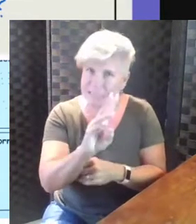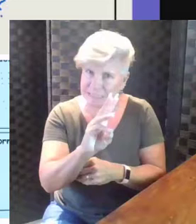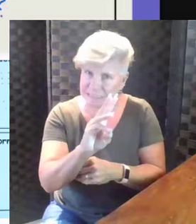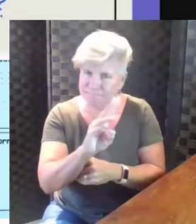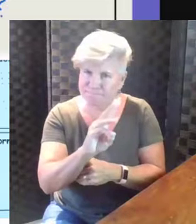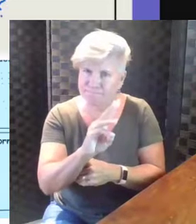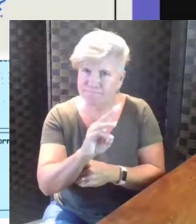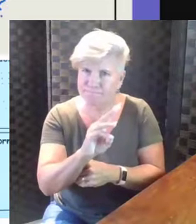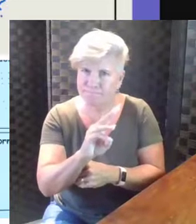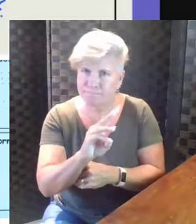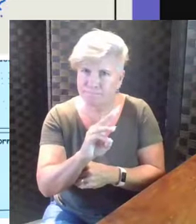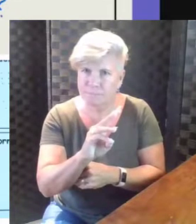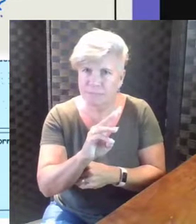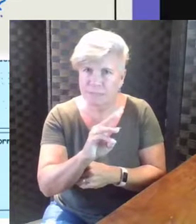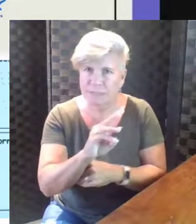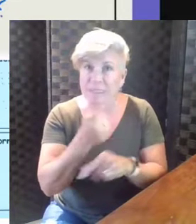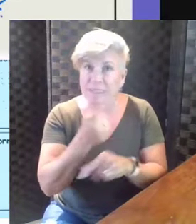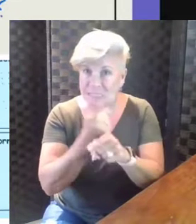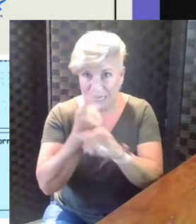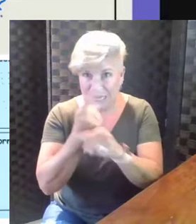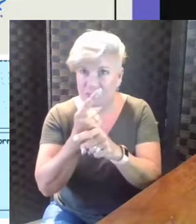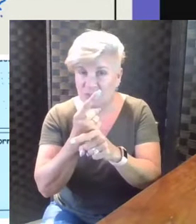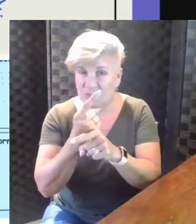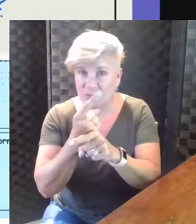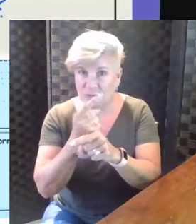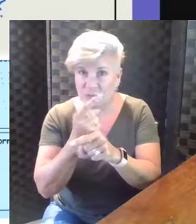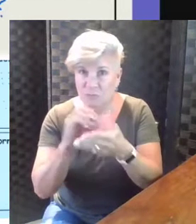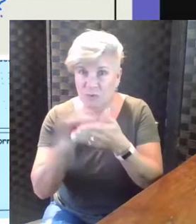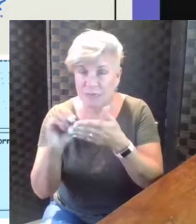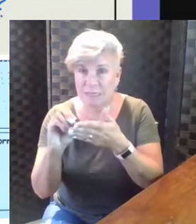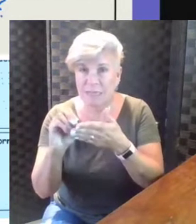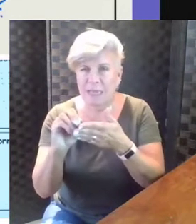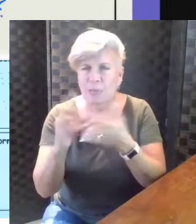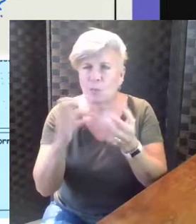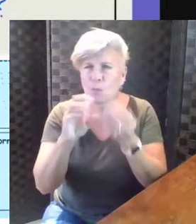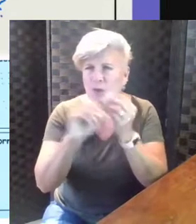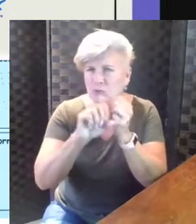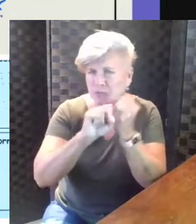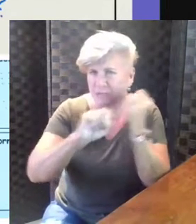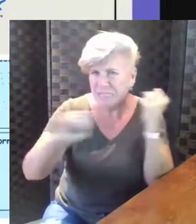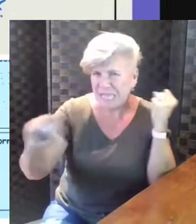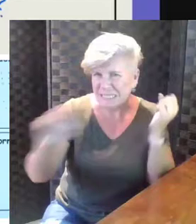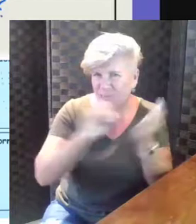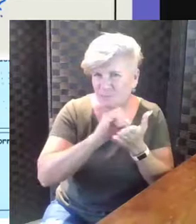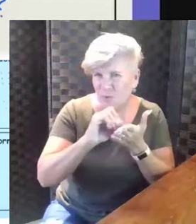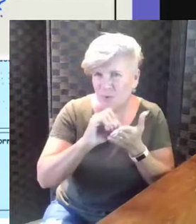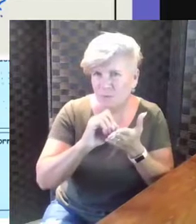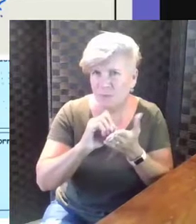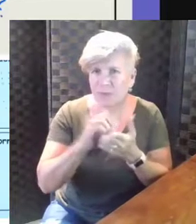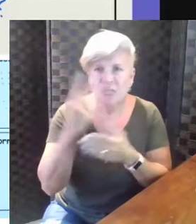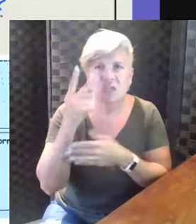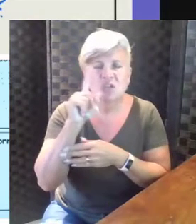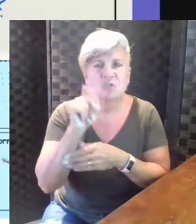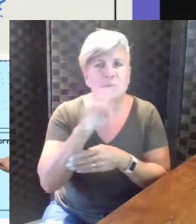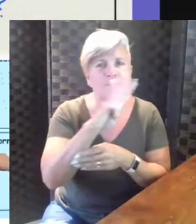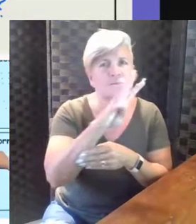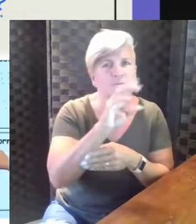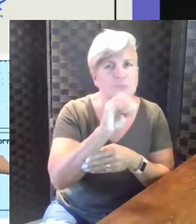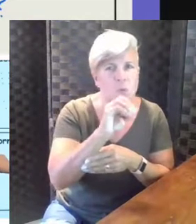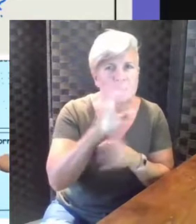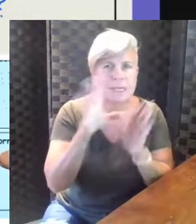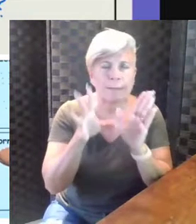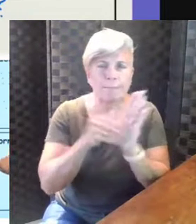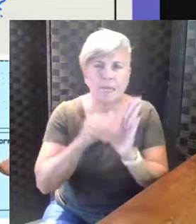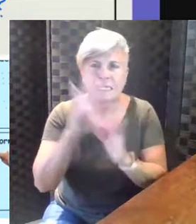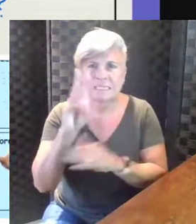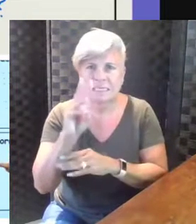and this is in standard form right now, and you break it apart and you put it in expanded form, it's going to look like 40 plus 6. So I'm